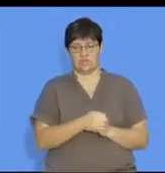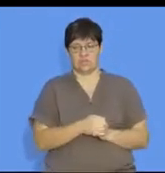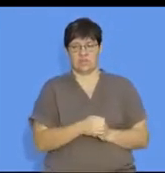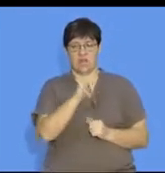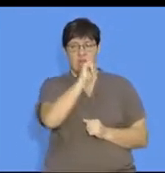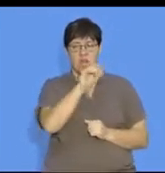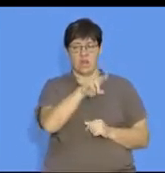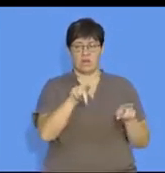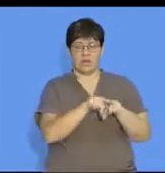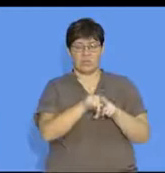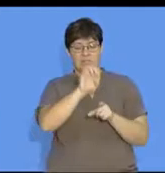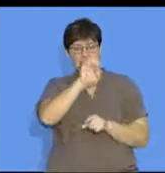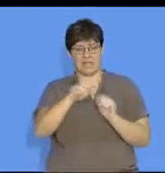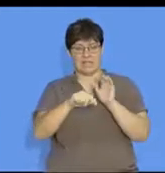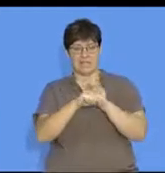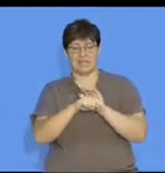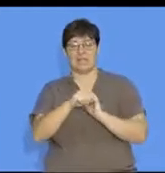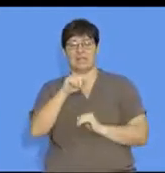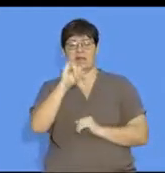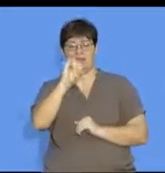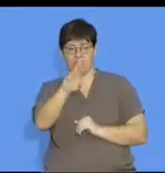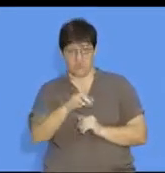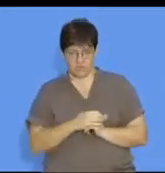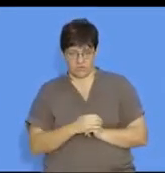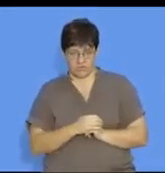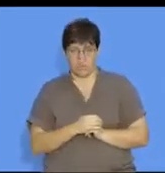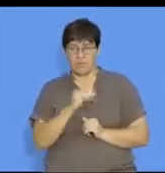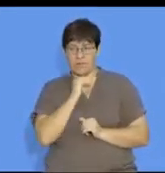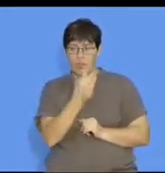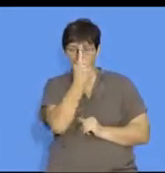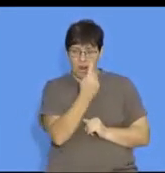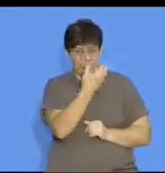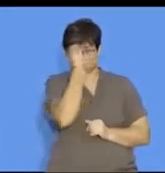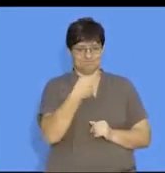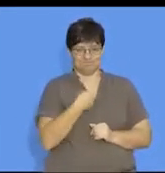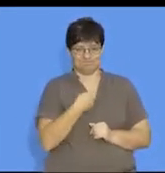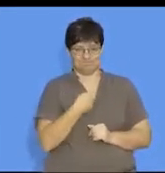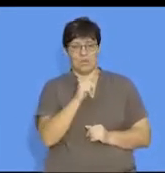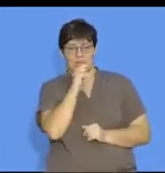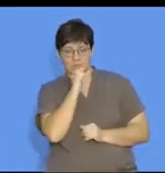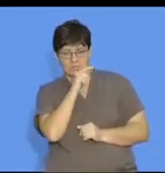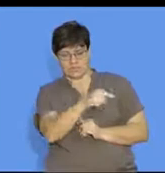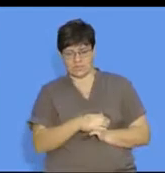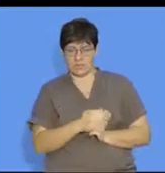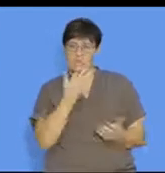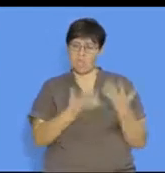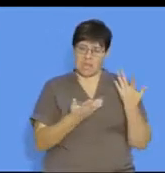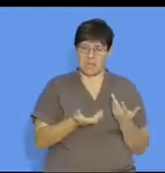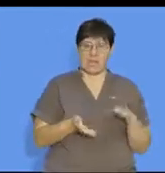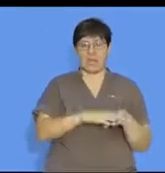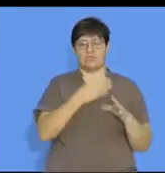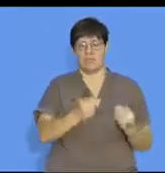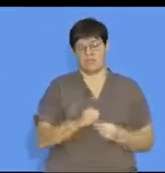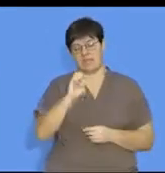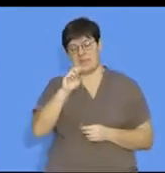the equation, we're only going to use it if there's only one unknown, okay? So we might have current,